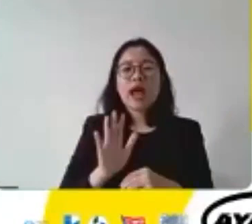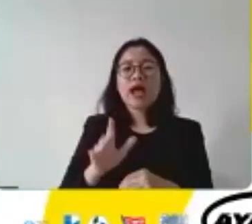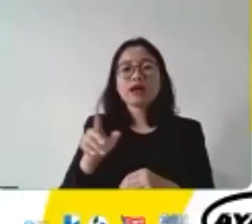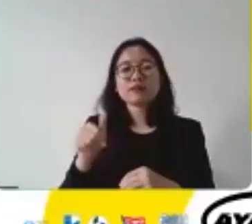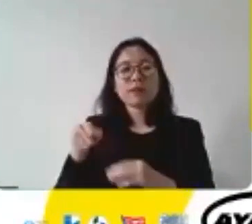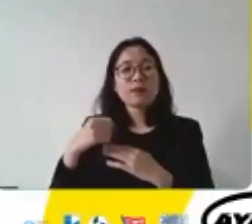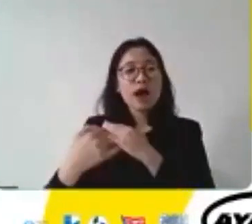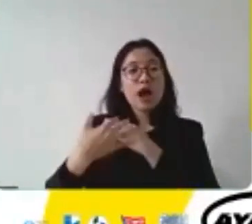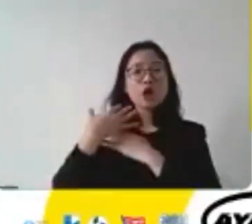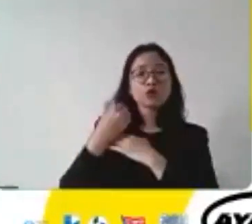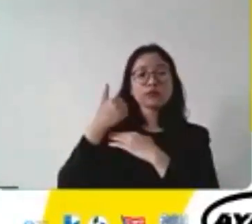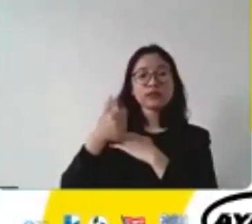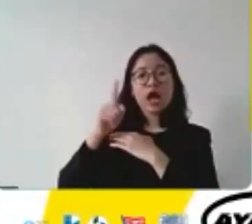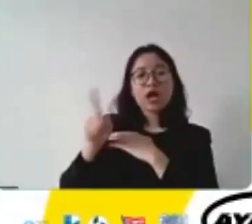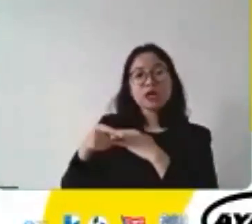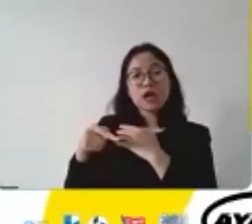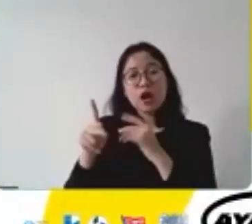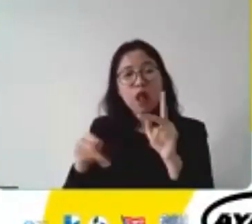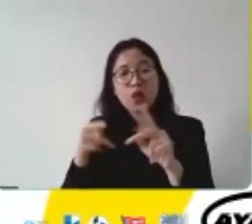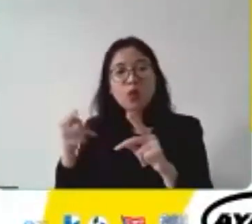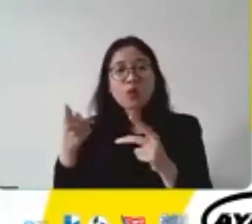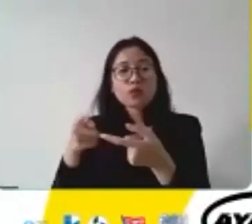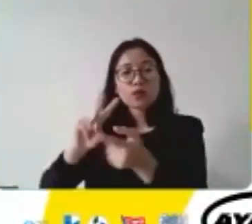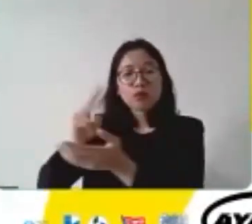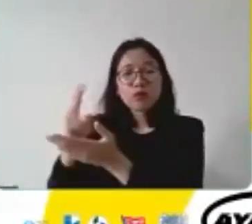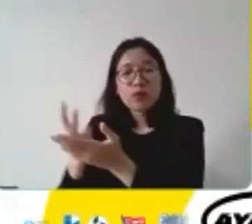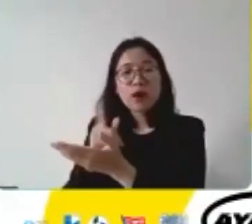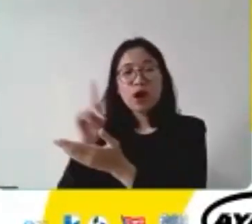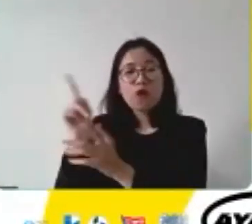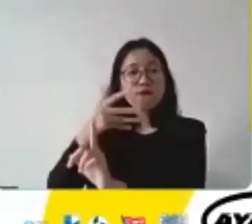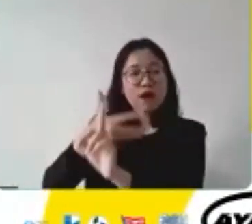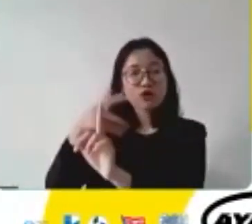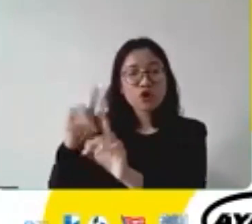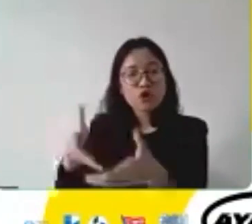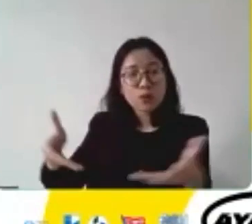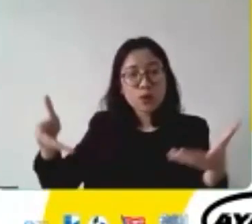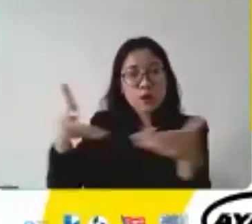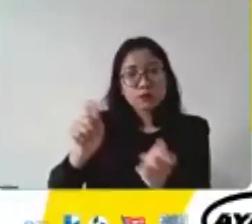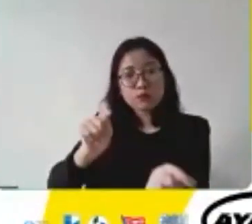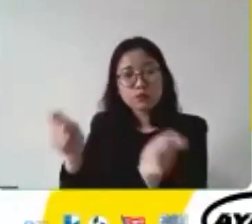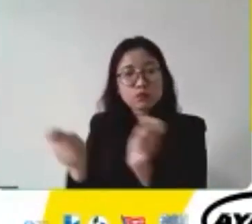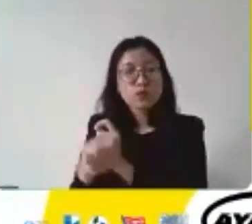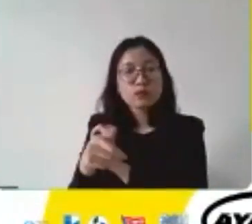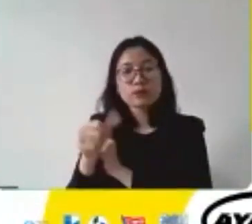2%, but there is something we can do about it. Next slide, please.